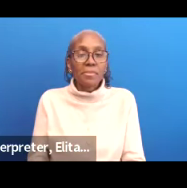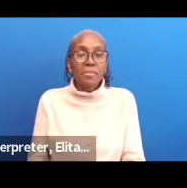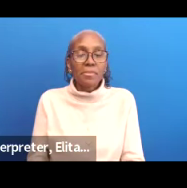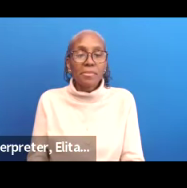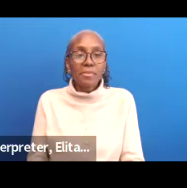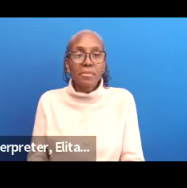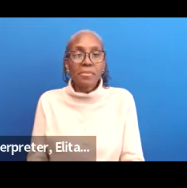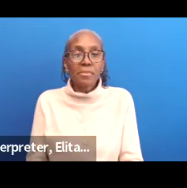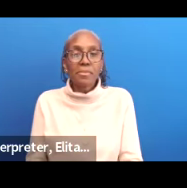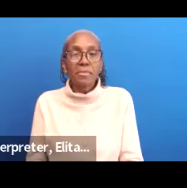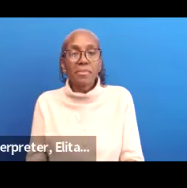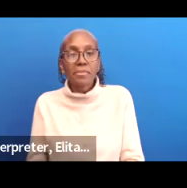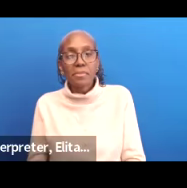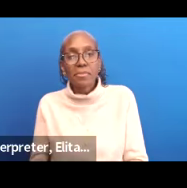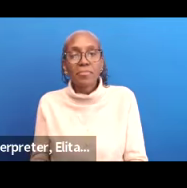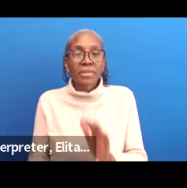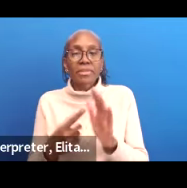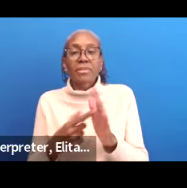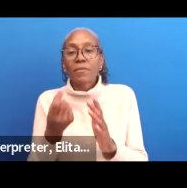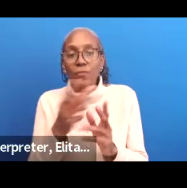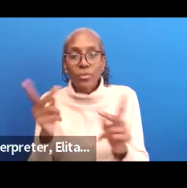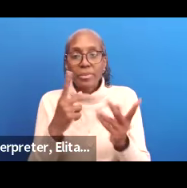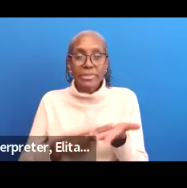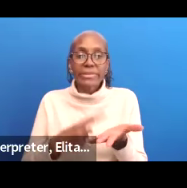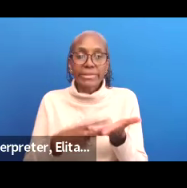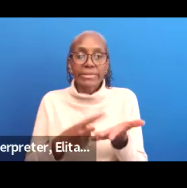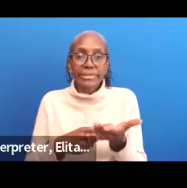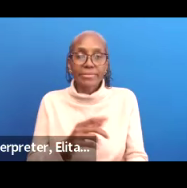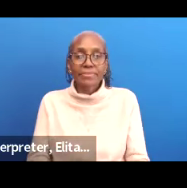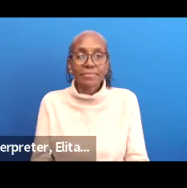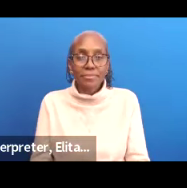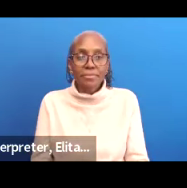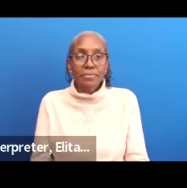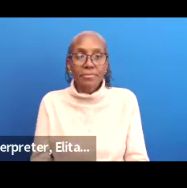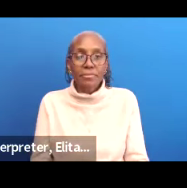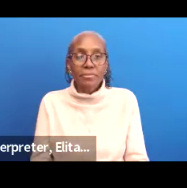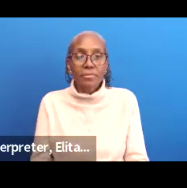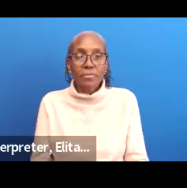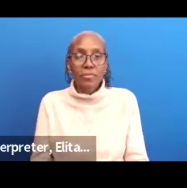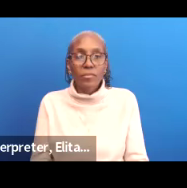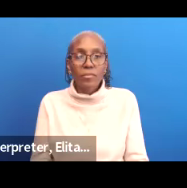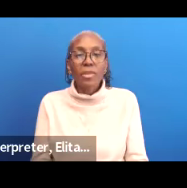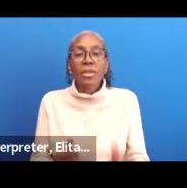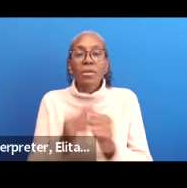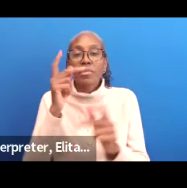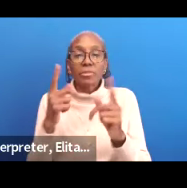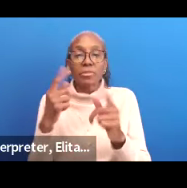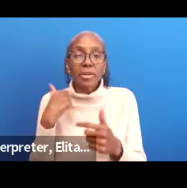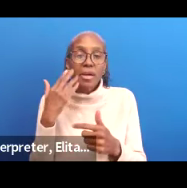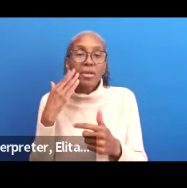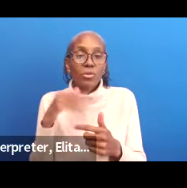And something that very few people talk about, but most people I know